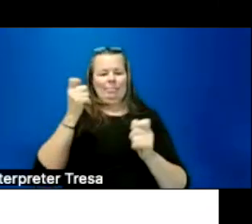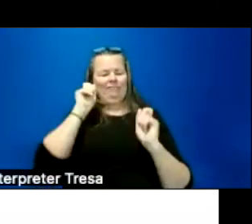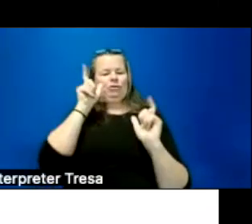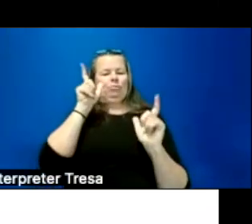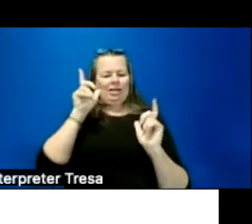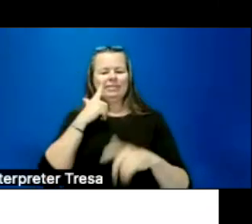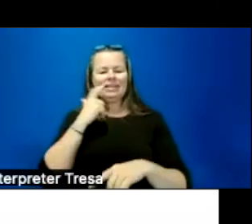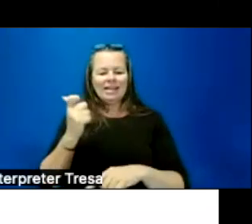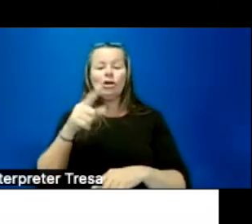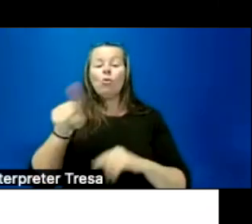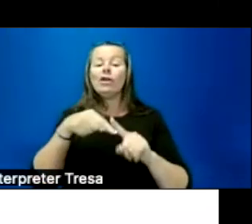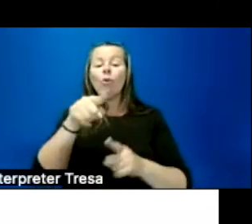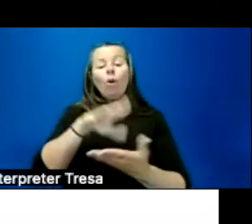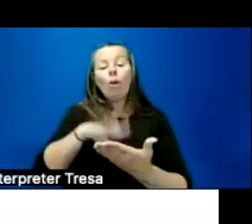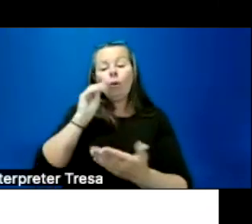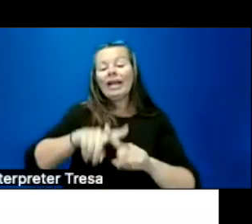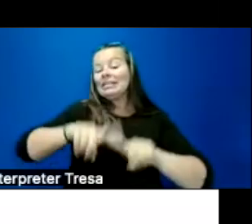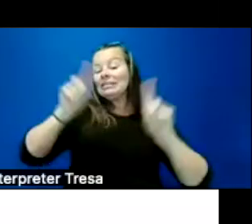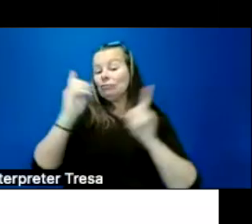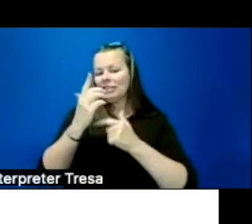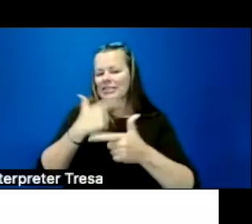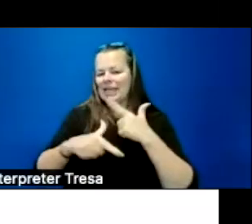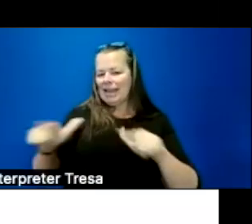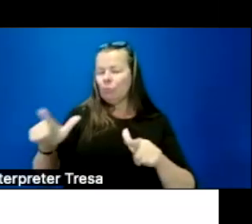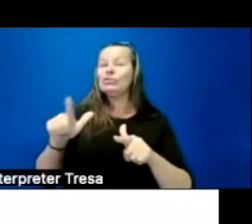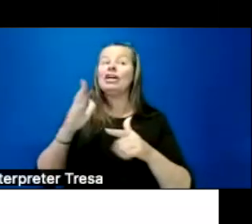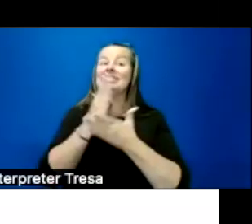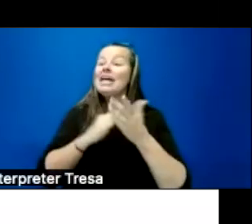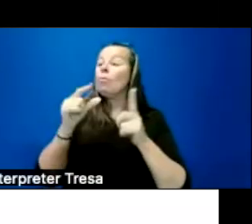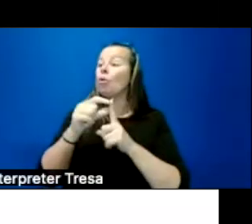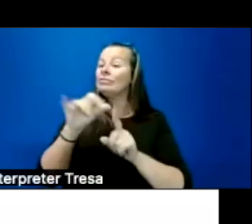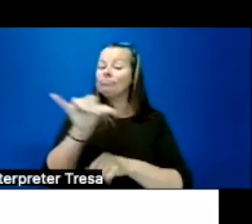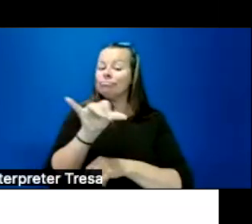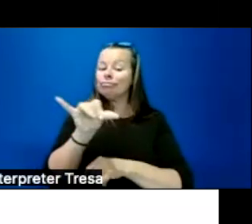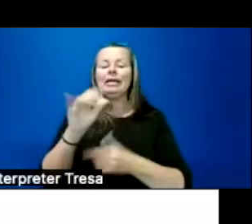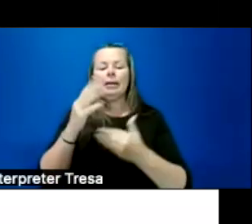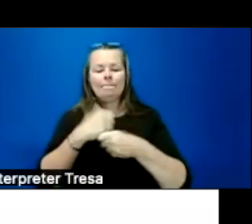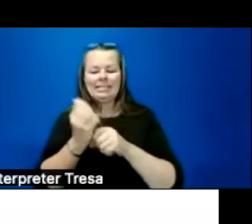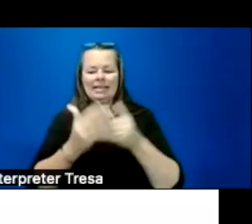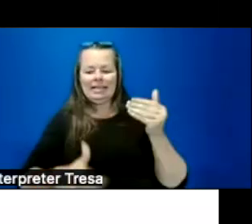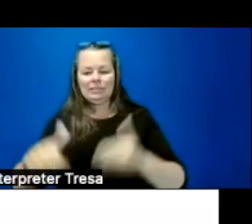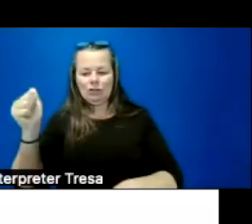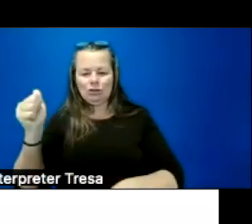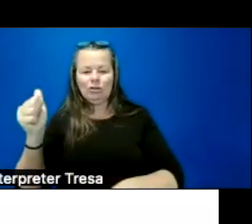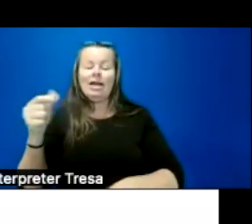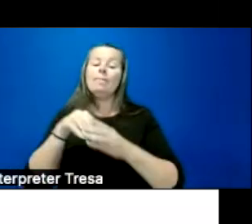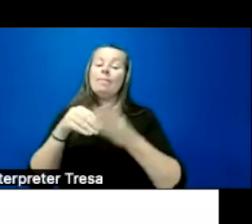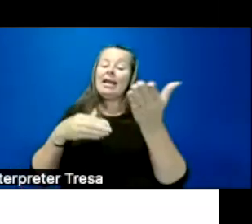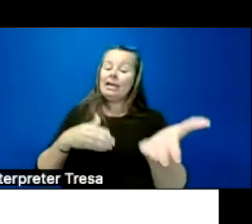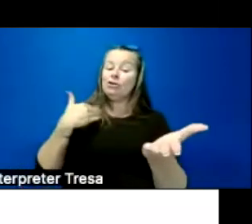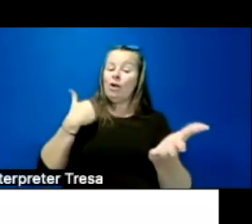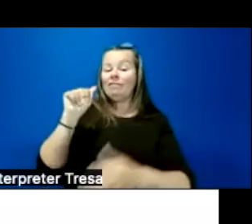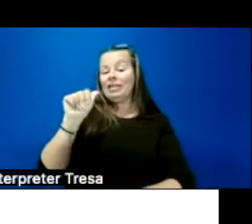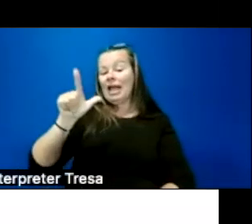when you are learning another sign language, this is much more easy. And here you have the alphabet with